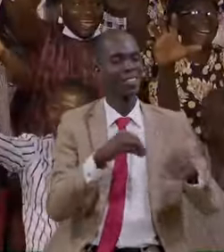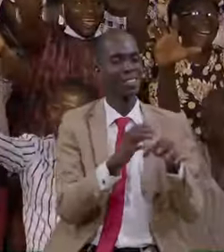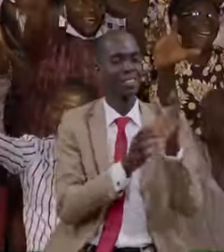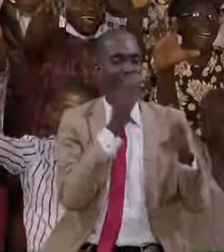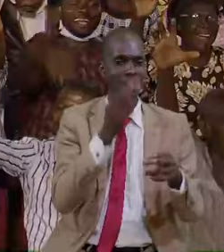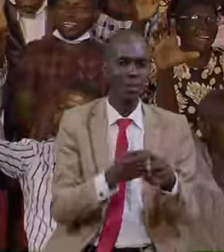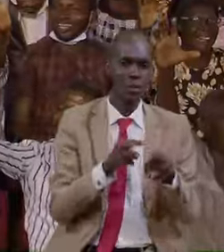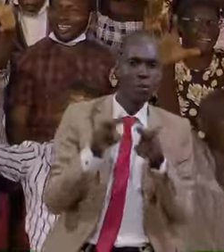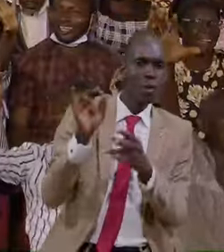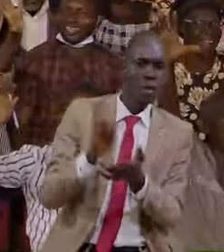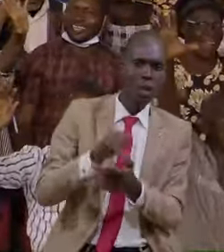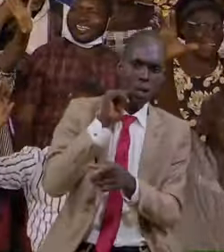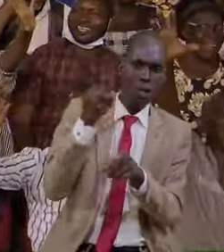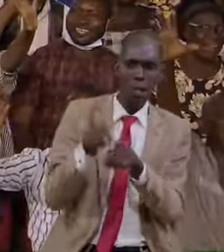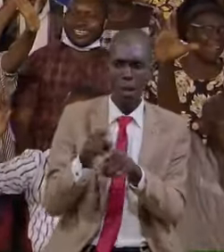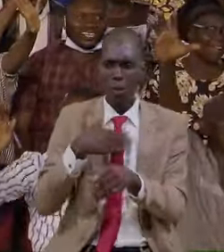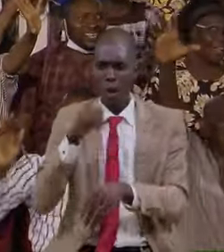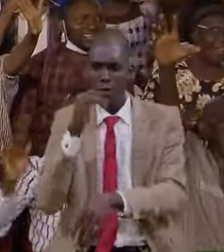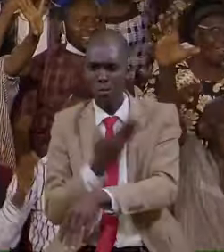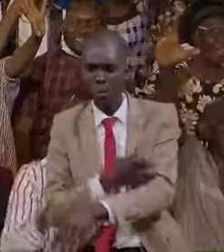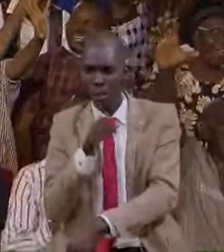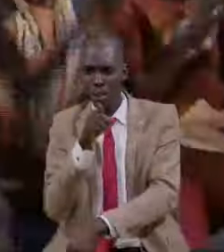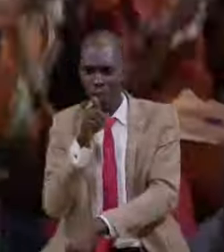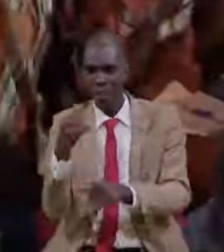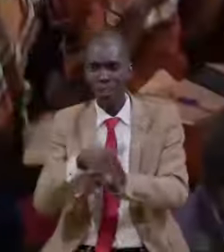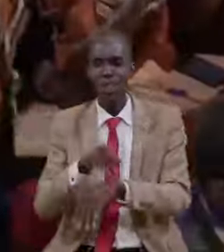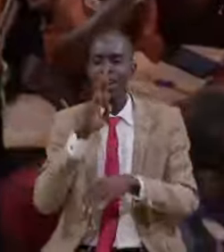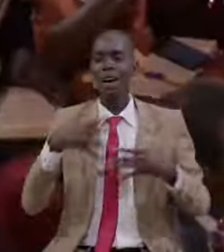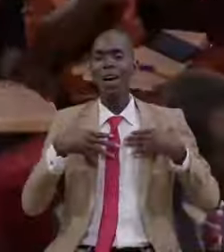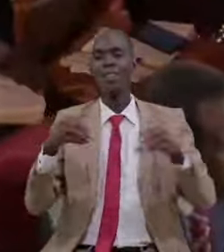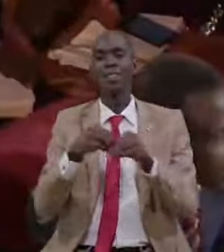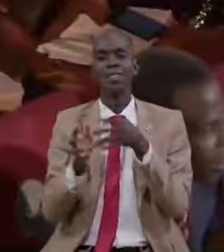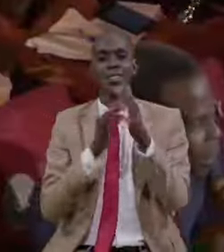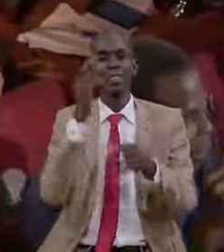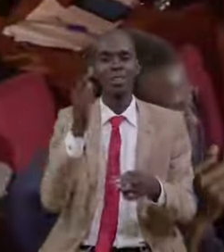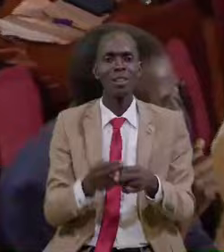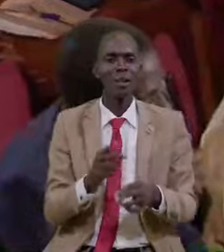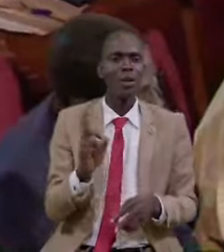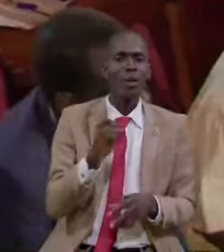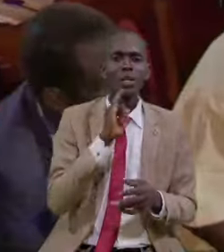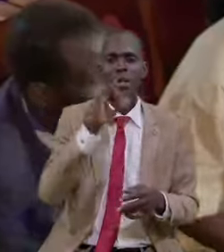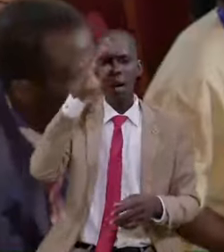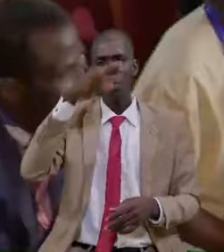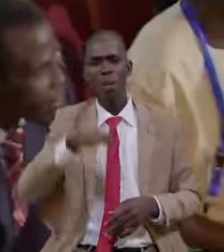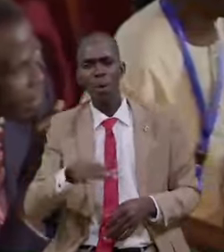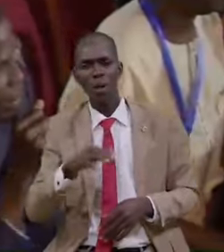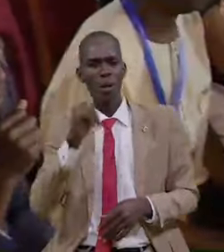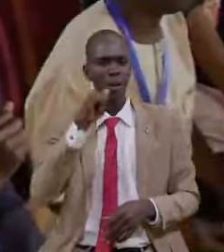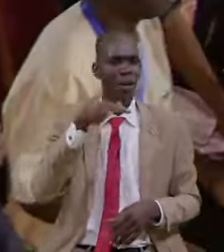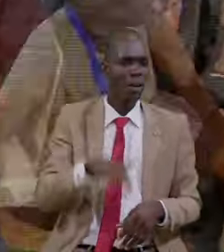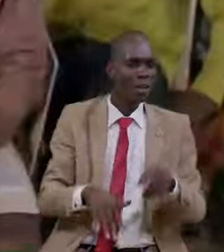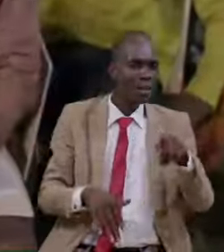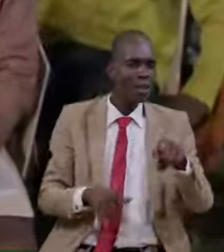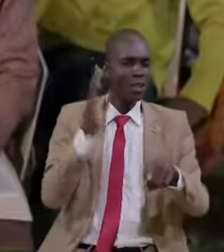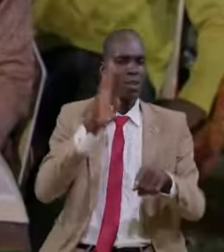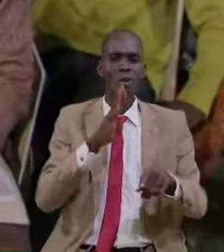at that sister, my daughter there tonight, you recover. Look at that boy, look at that girl, you